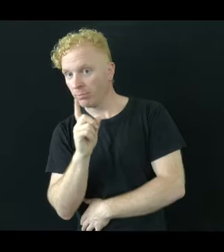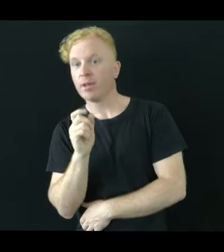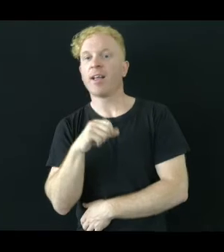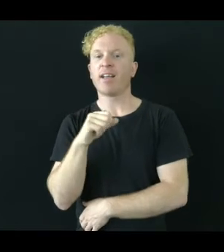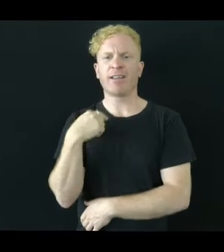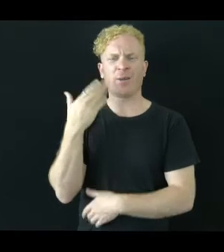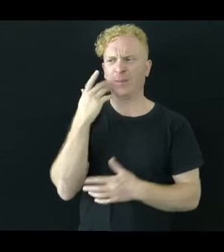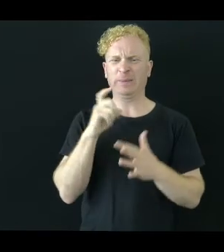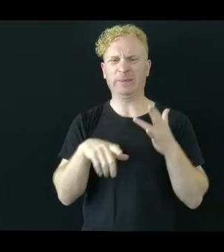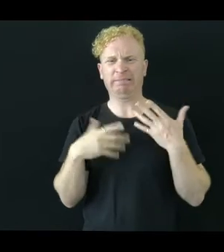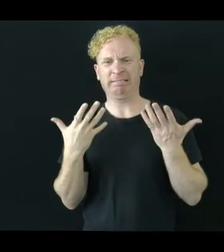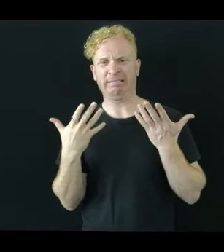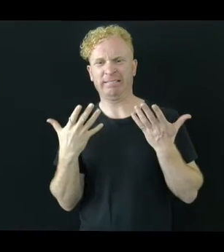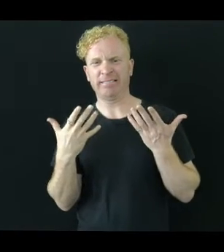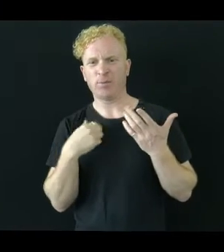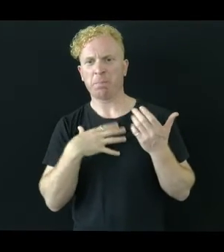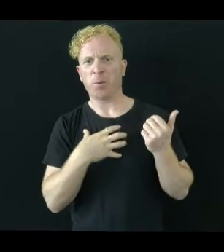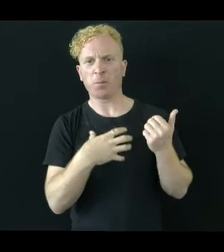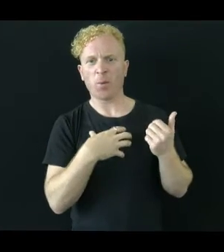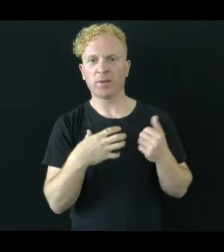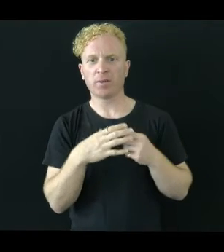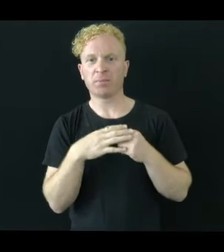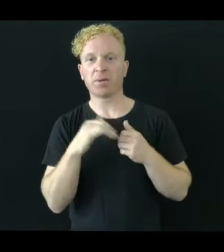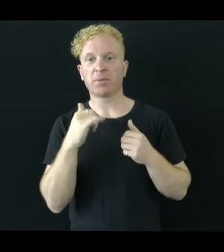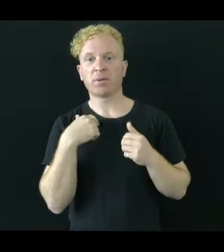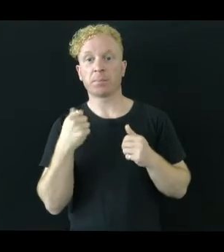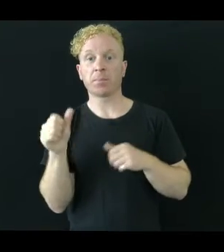Got addicted. I don't know what they do, but they